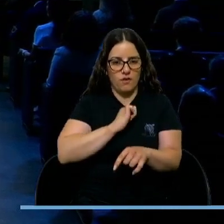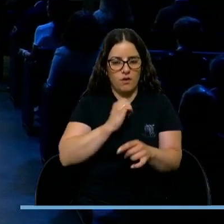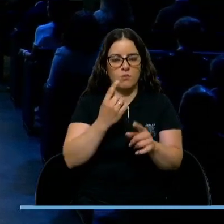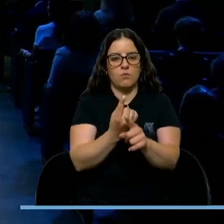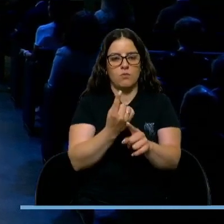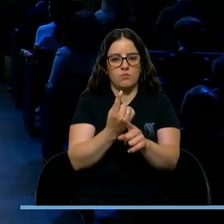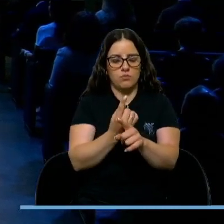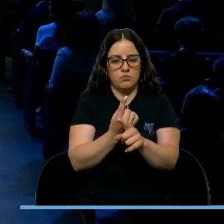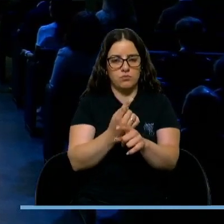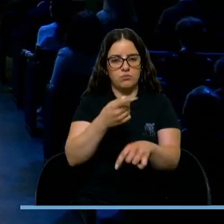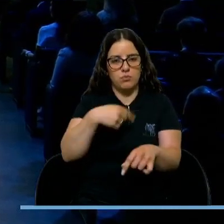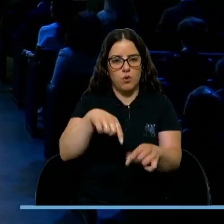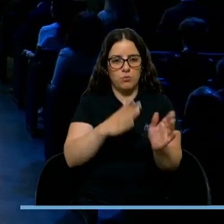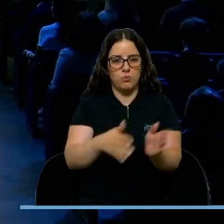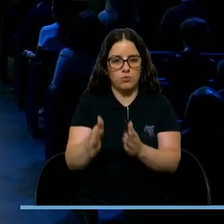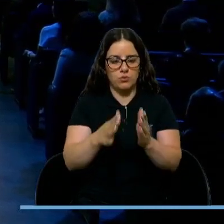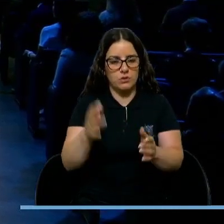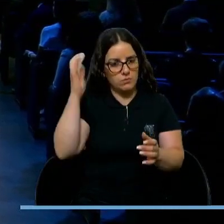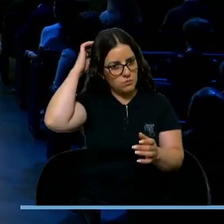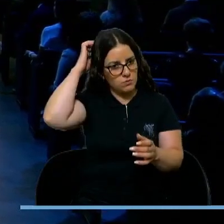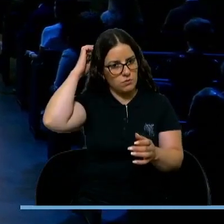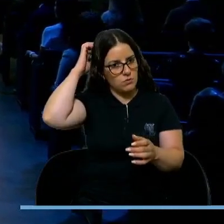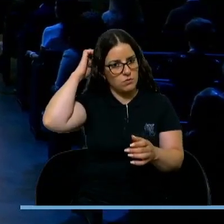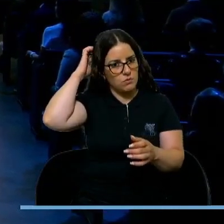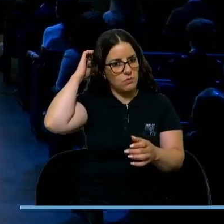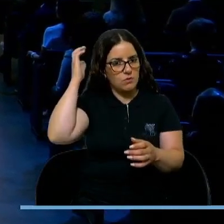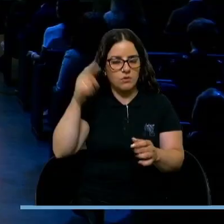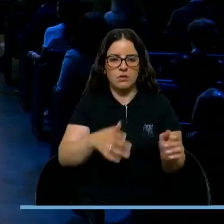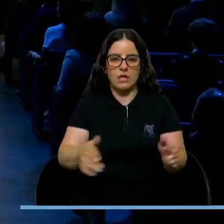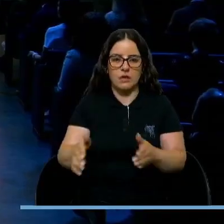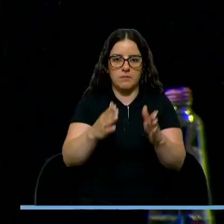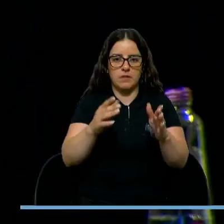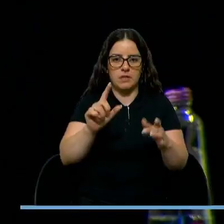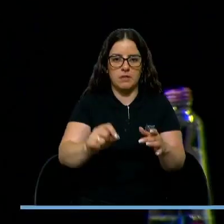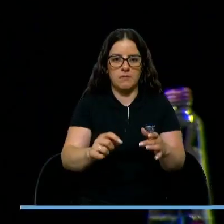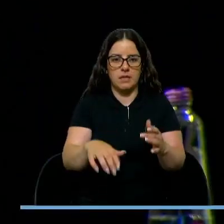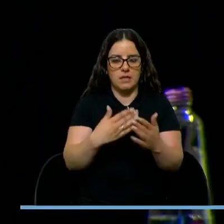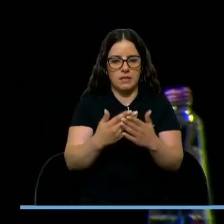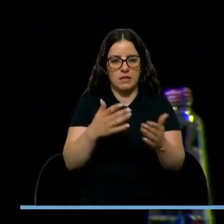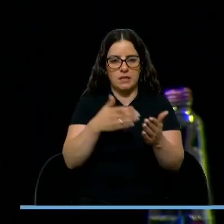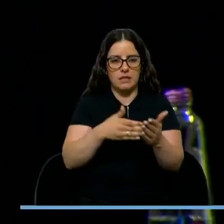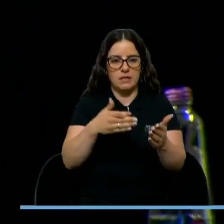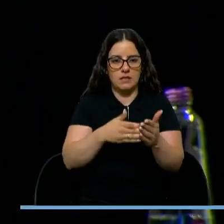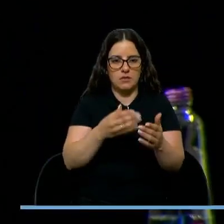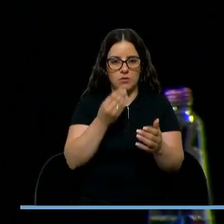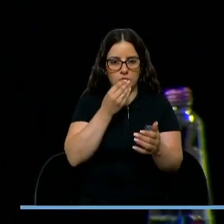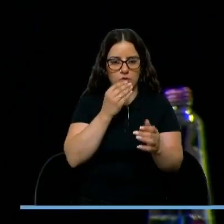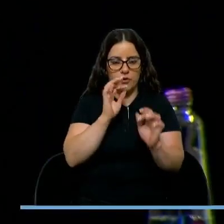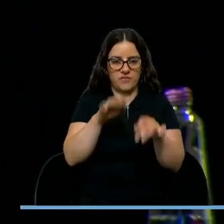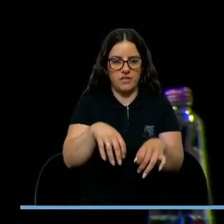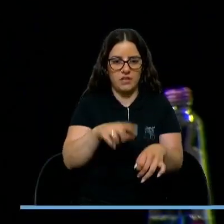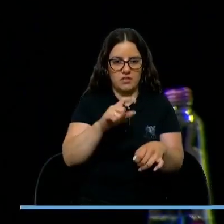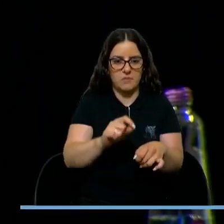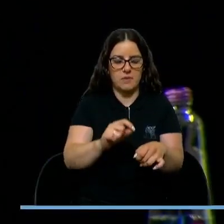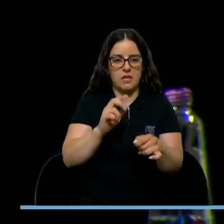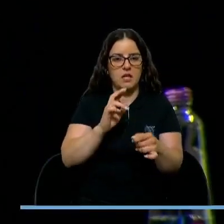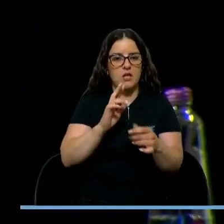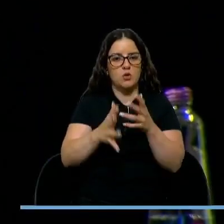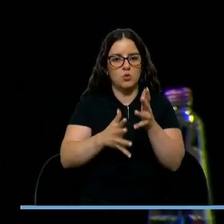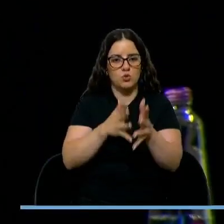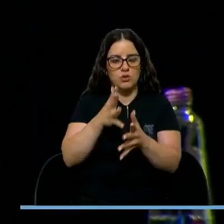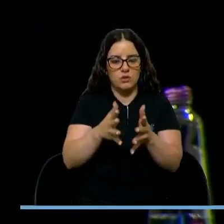is an important objective for Galp in terms of products it produces. We'll be supporting our customers so that